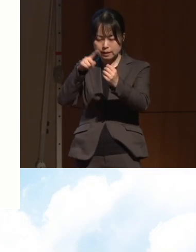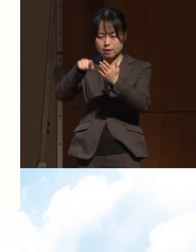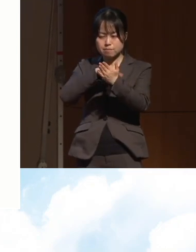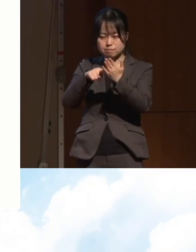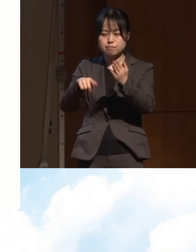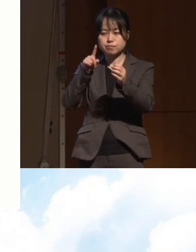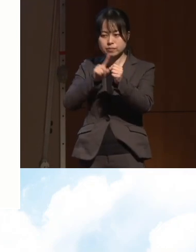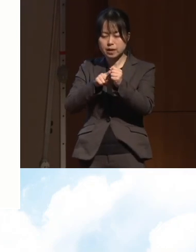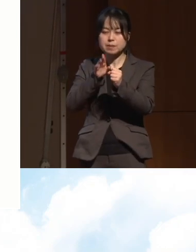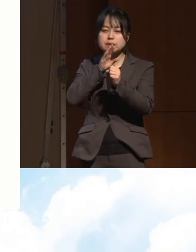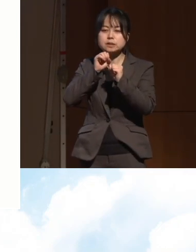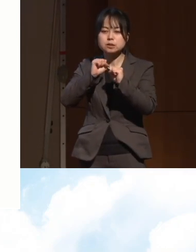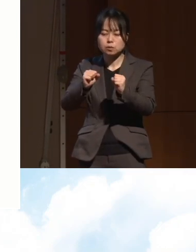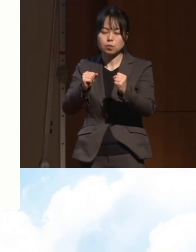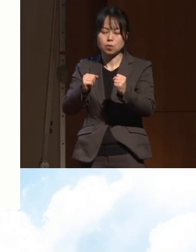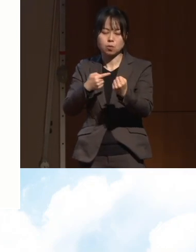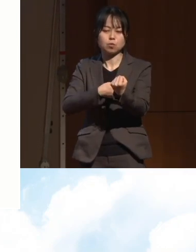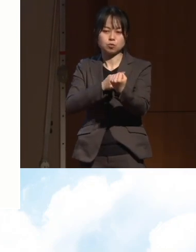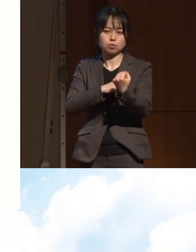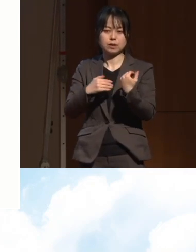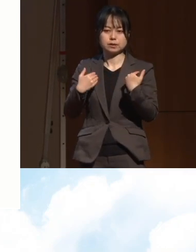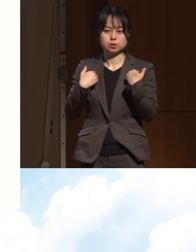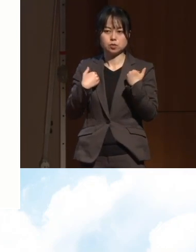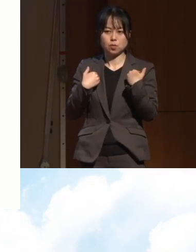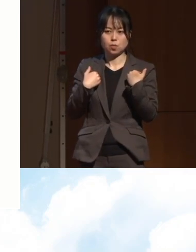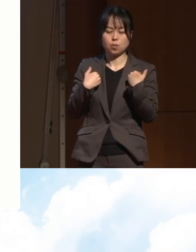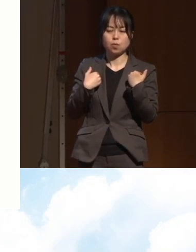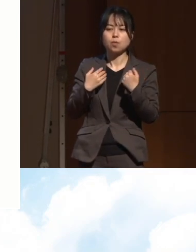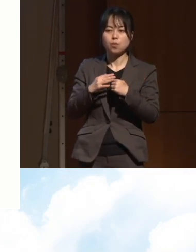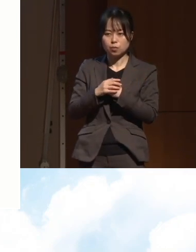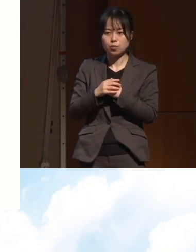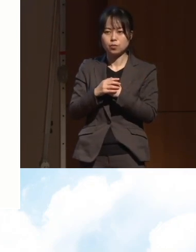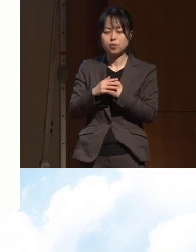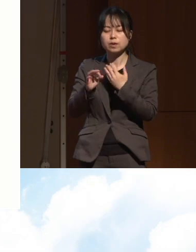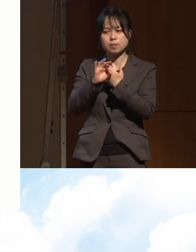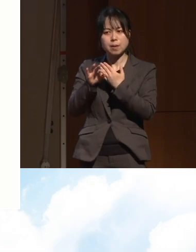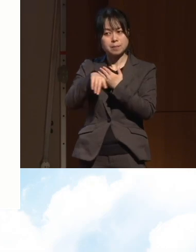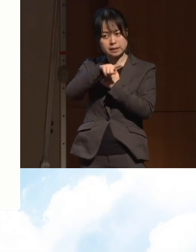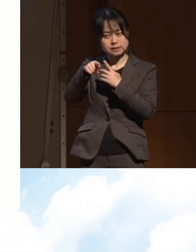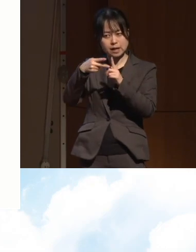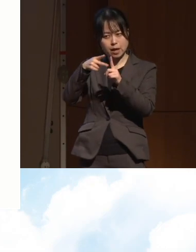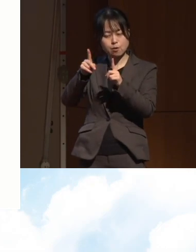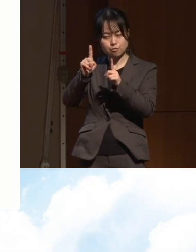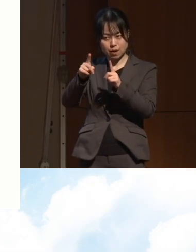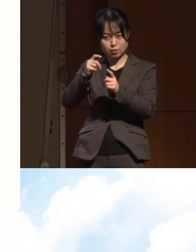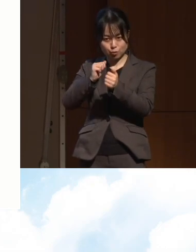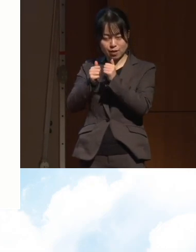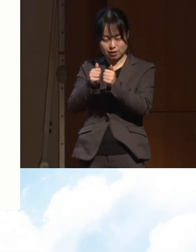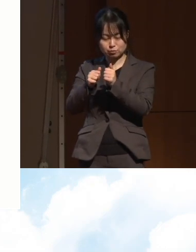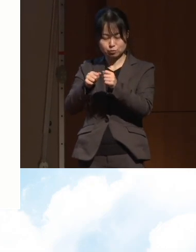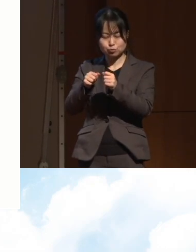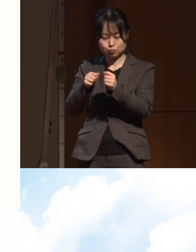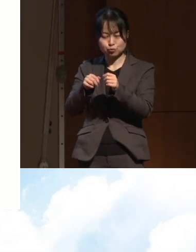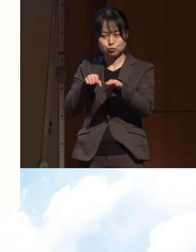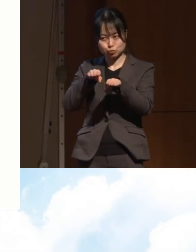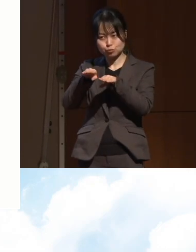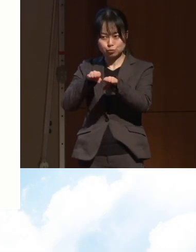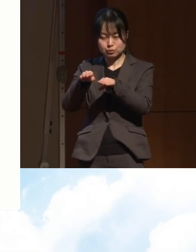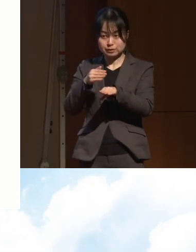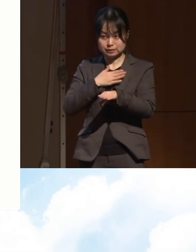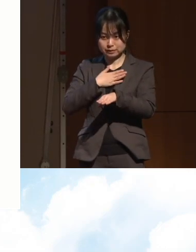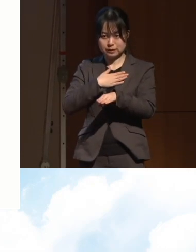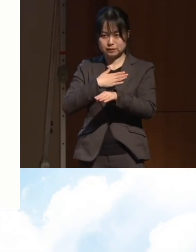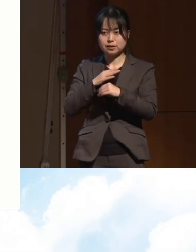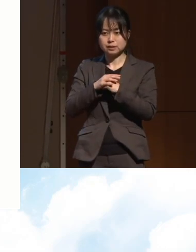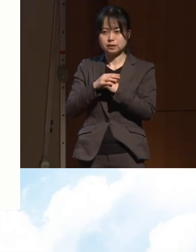many audiences can relate to. But the idea is that effectively, if you look at pit